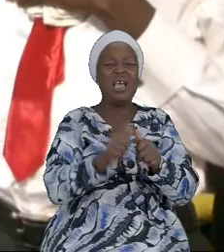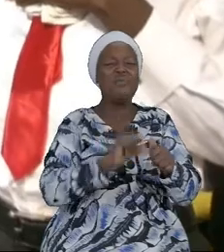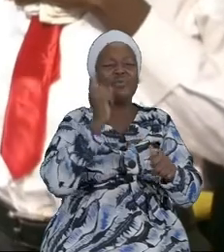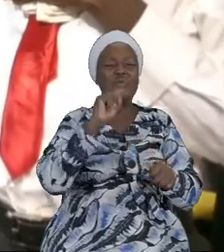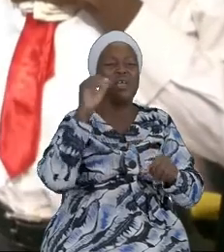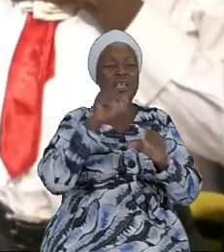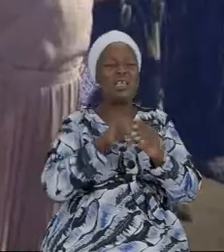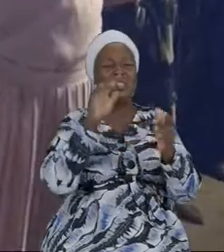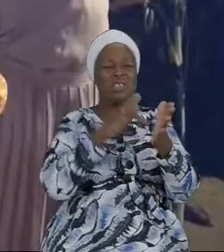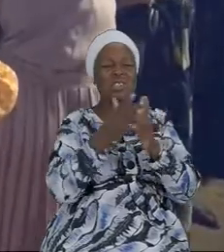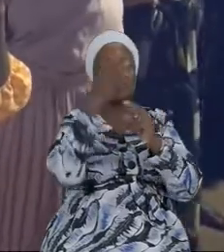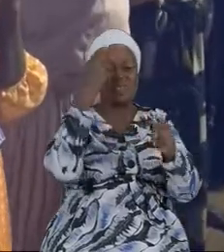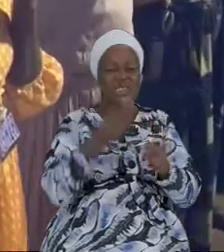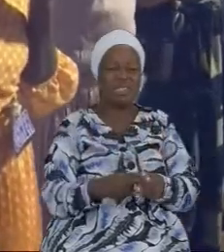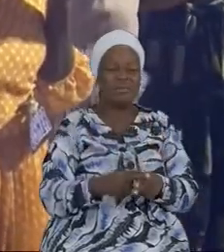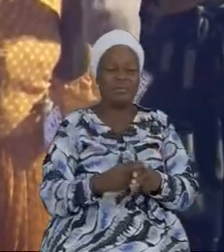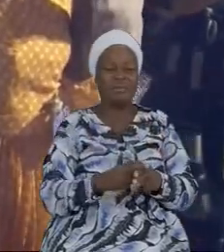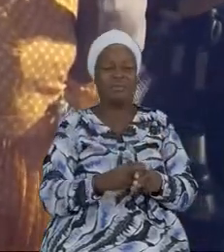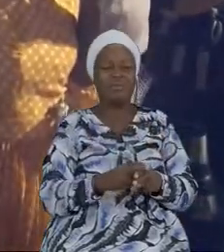in Jesus' name.